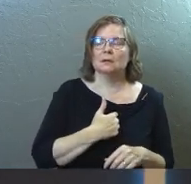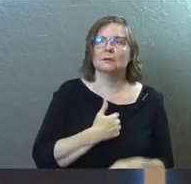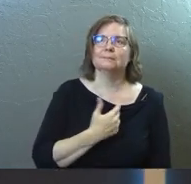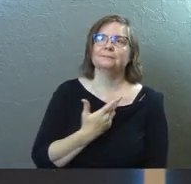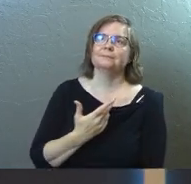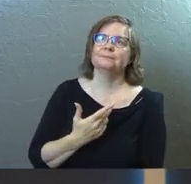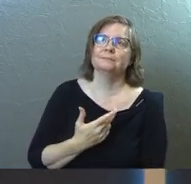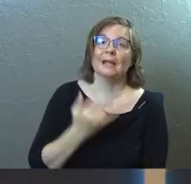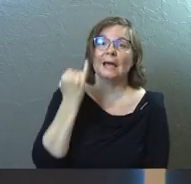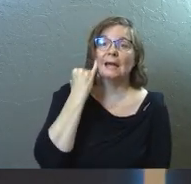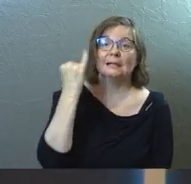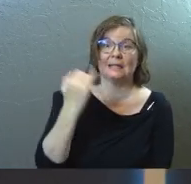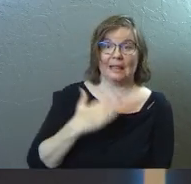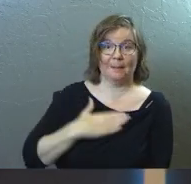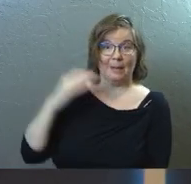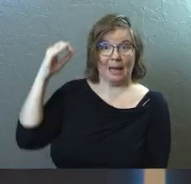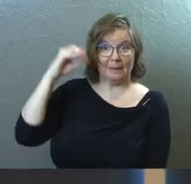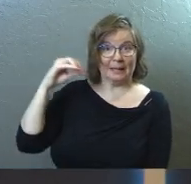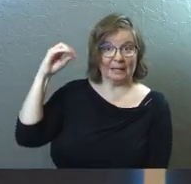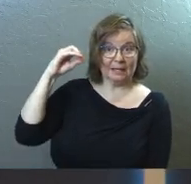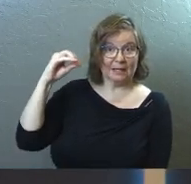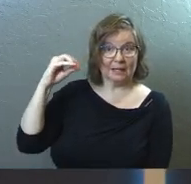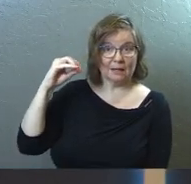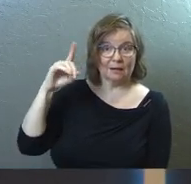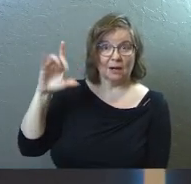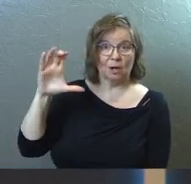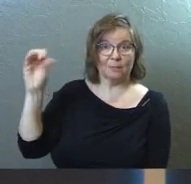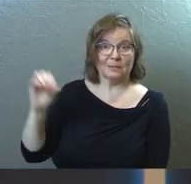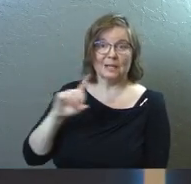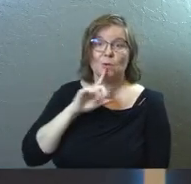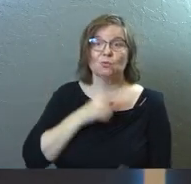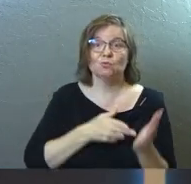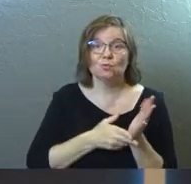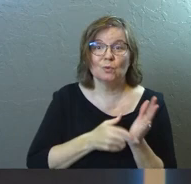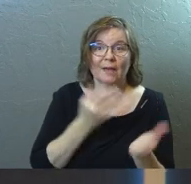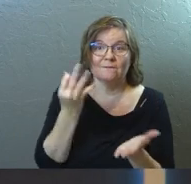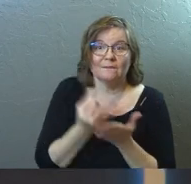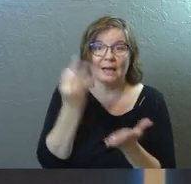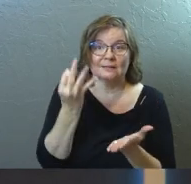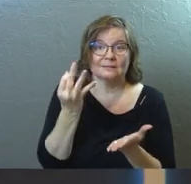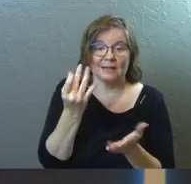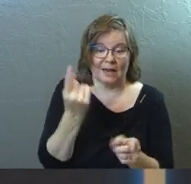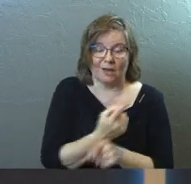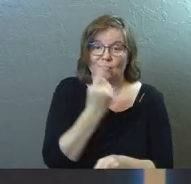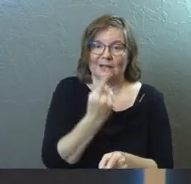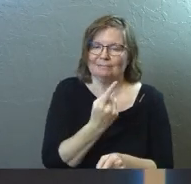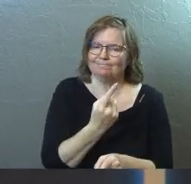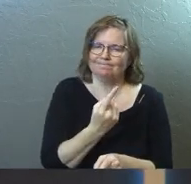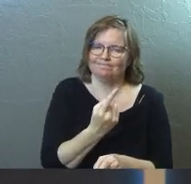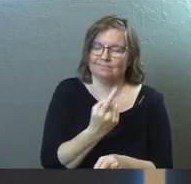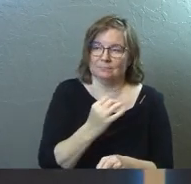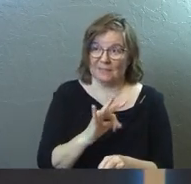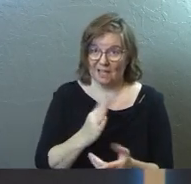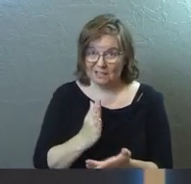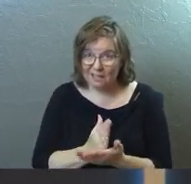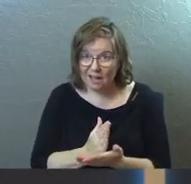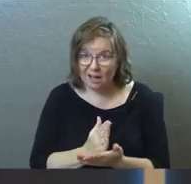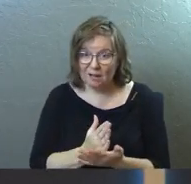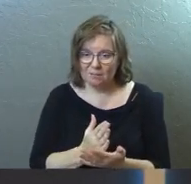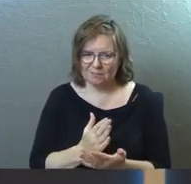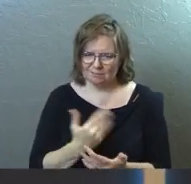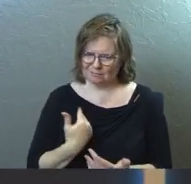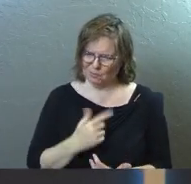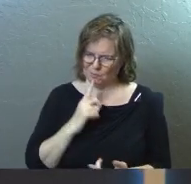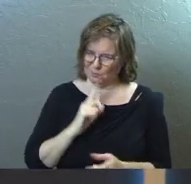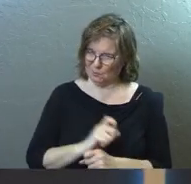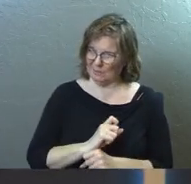an impression and an idea that my opinion is 100% truth and fact and accurate. But I've ever stopped to ask the question,